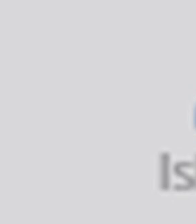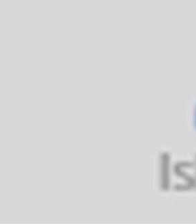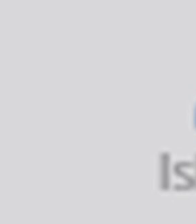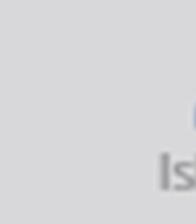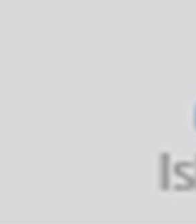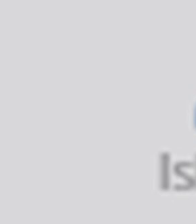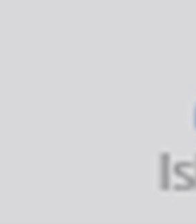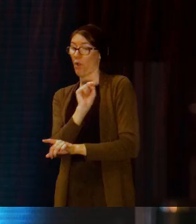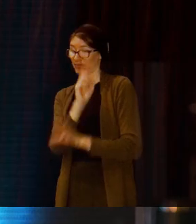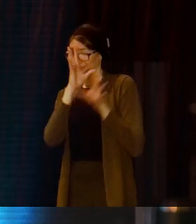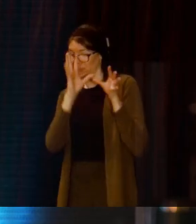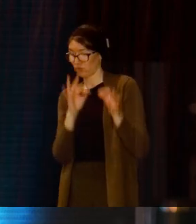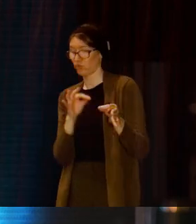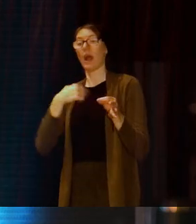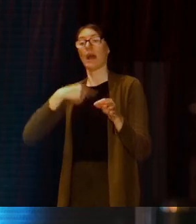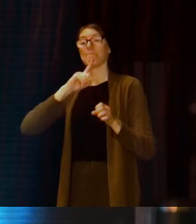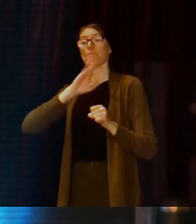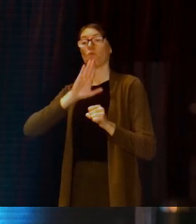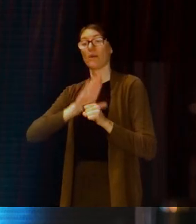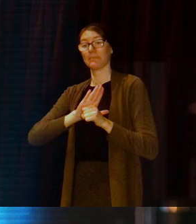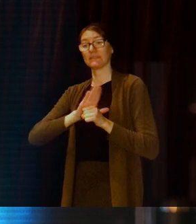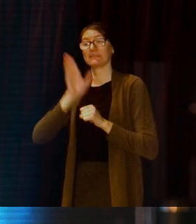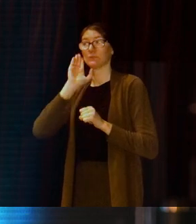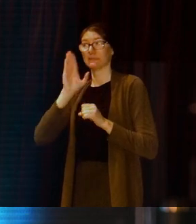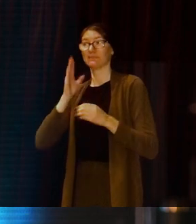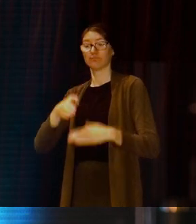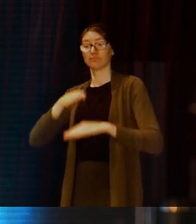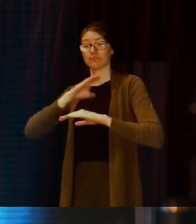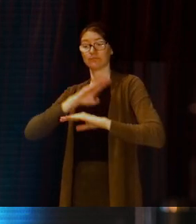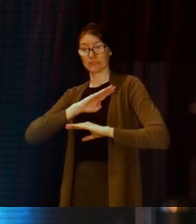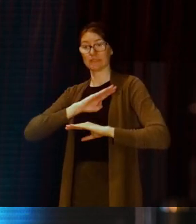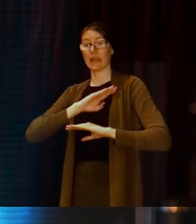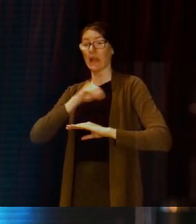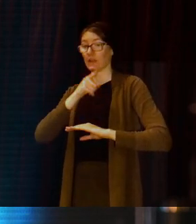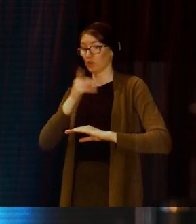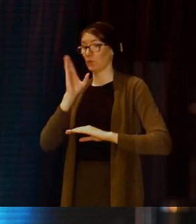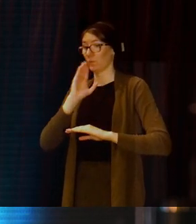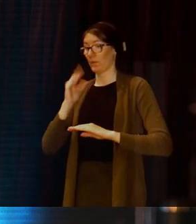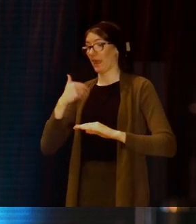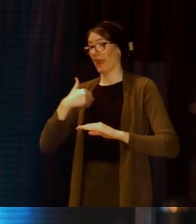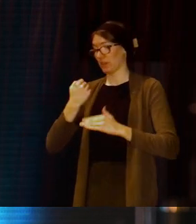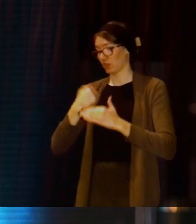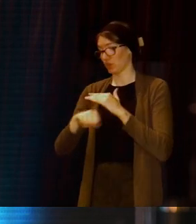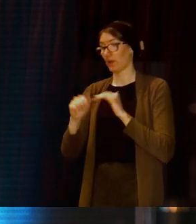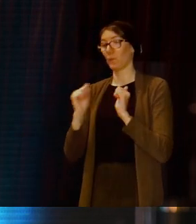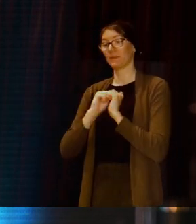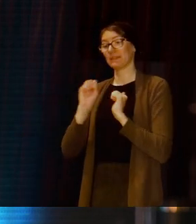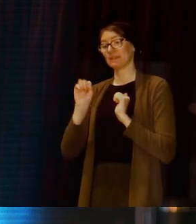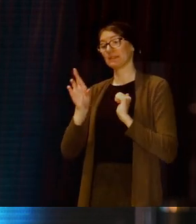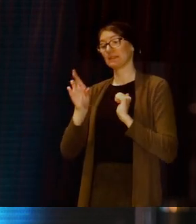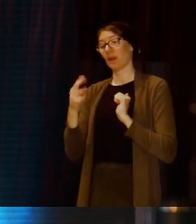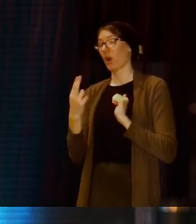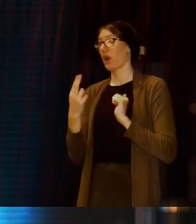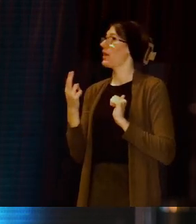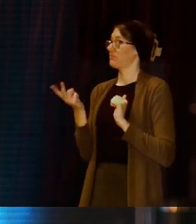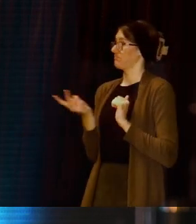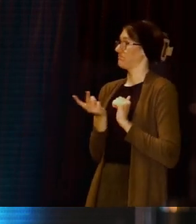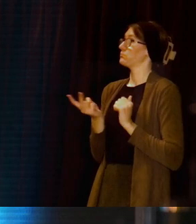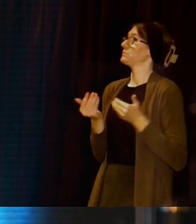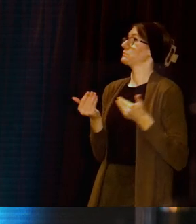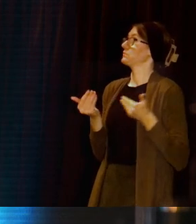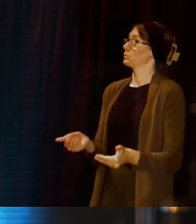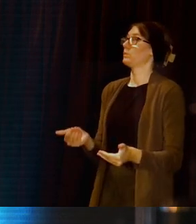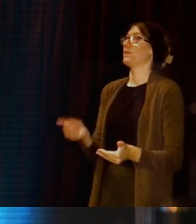That's your own doing. I gave a promise, I'm going to see it through, and you're going to have a child through Sarah. And sure enough, they do, and his name